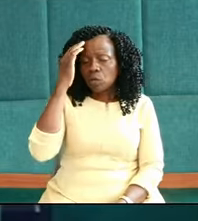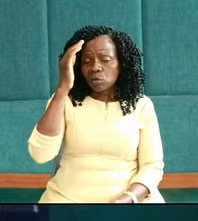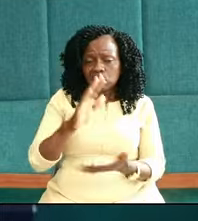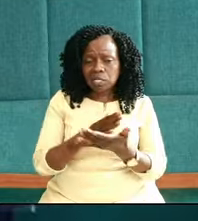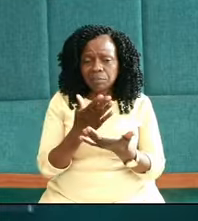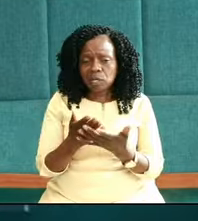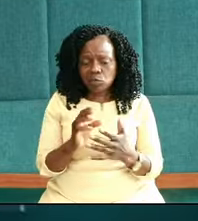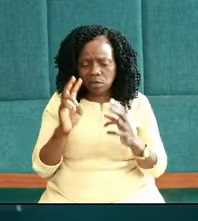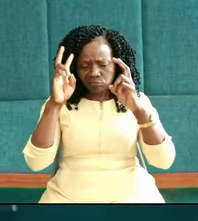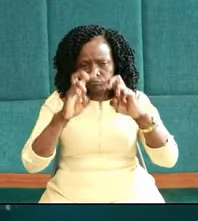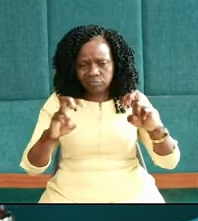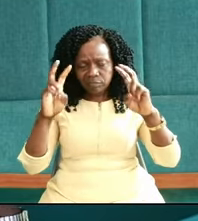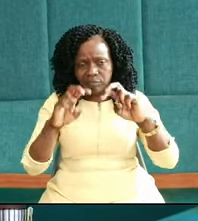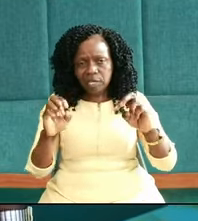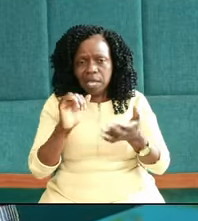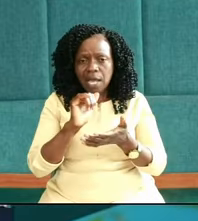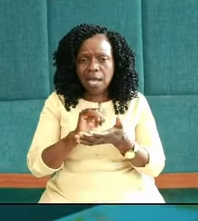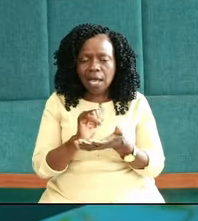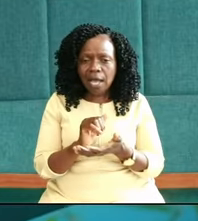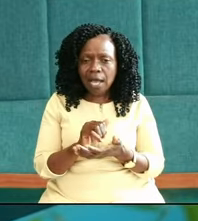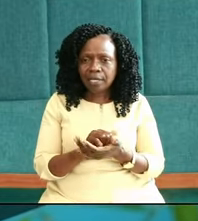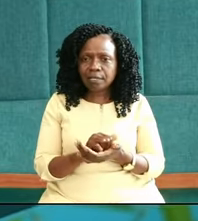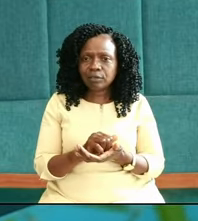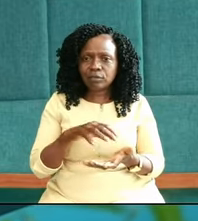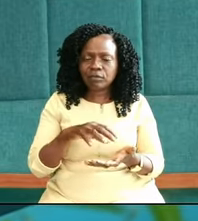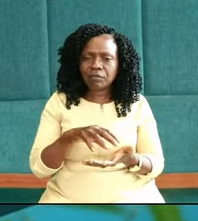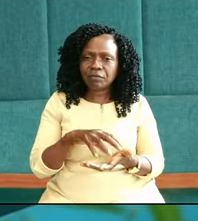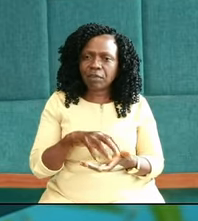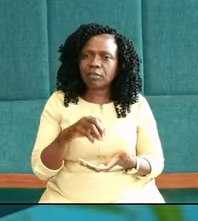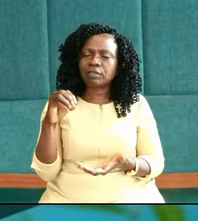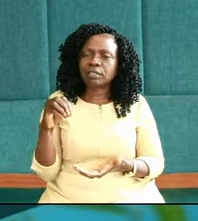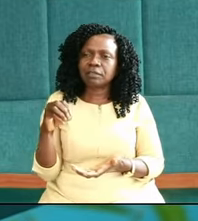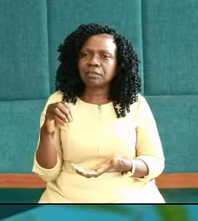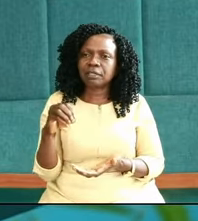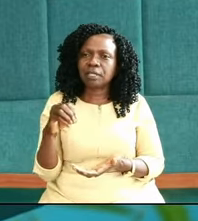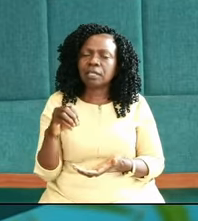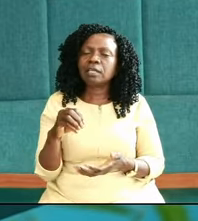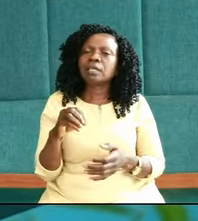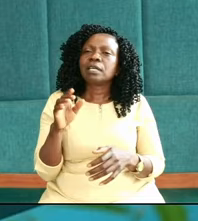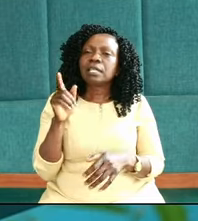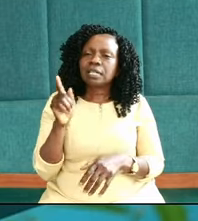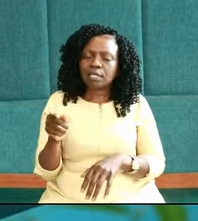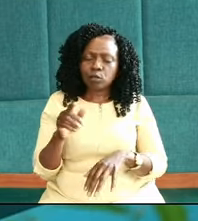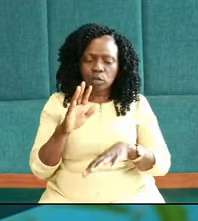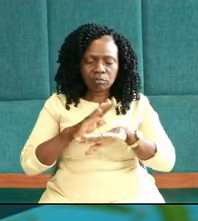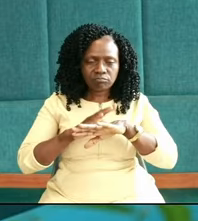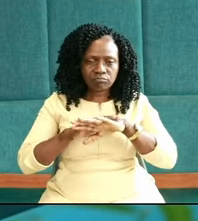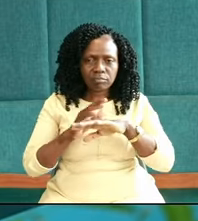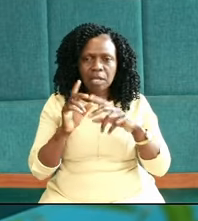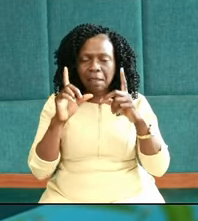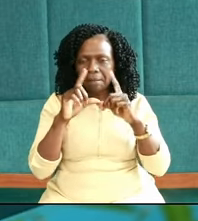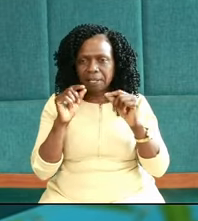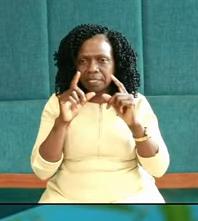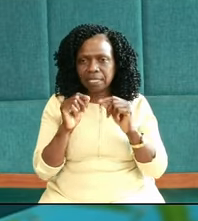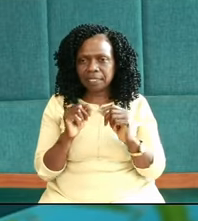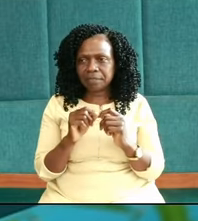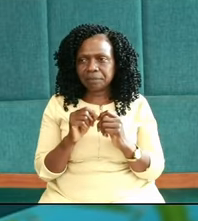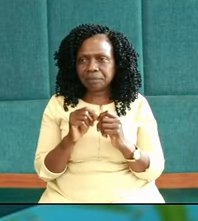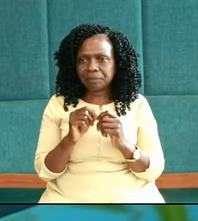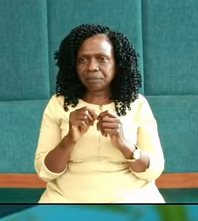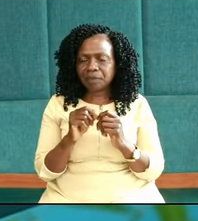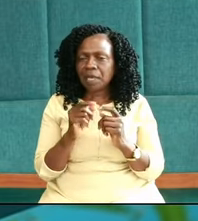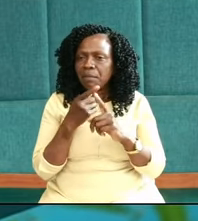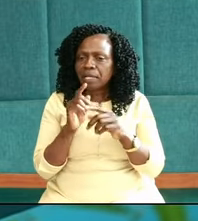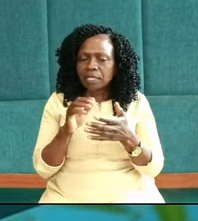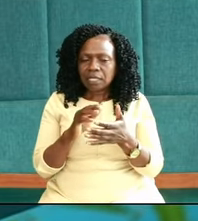been found? It was a nice message to Nathanael. But something comes in that we